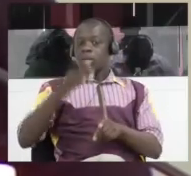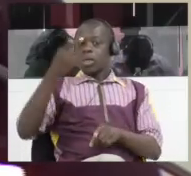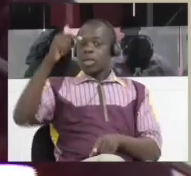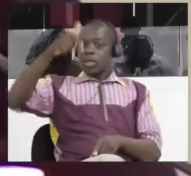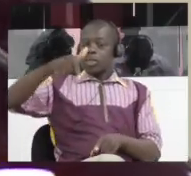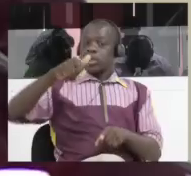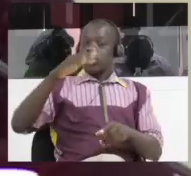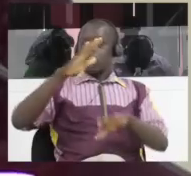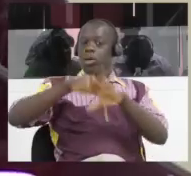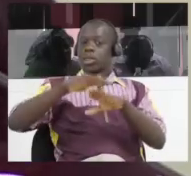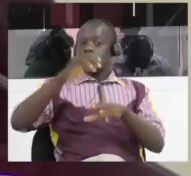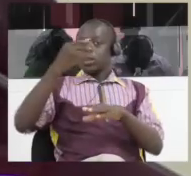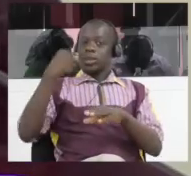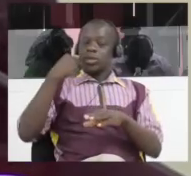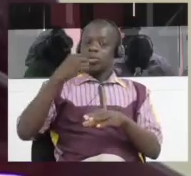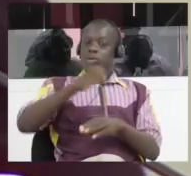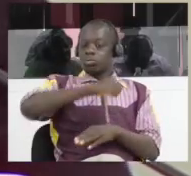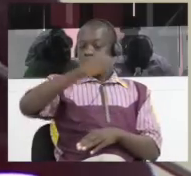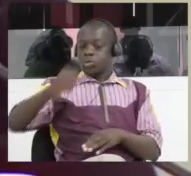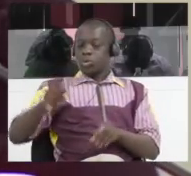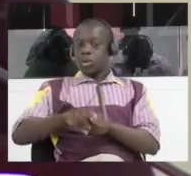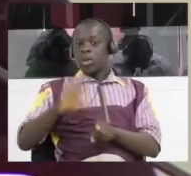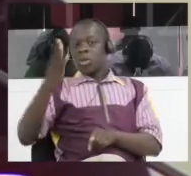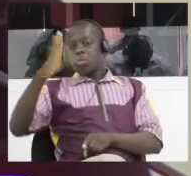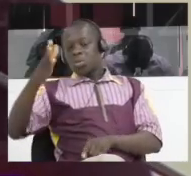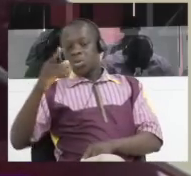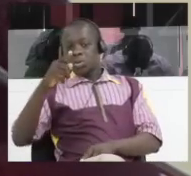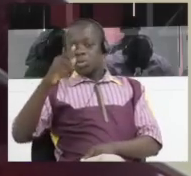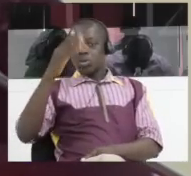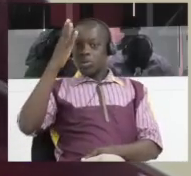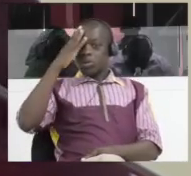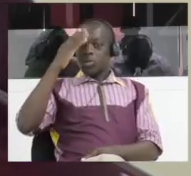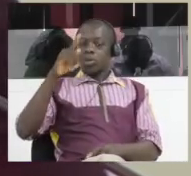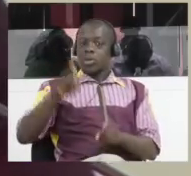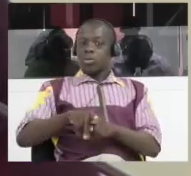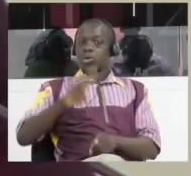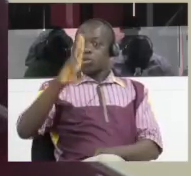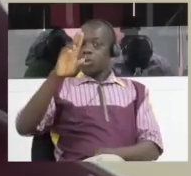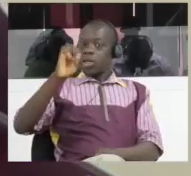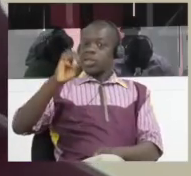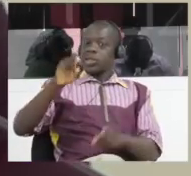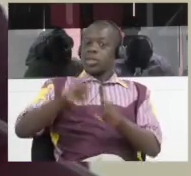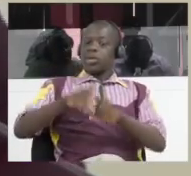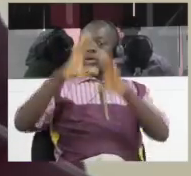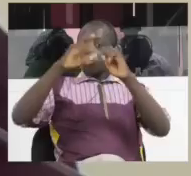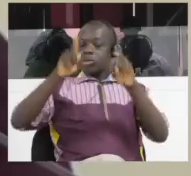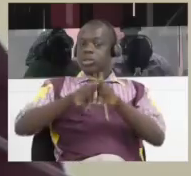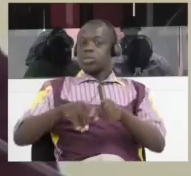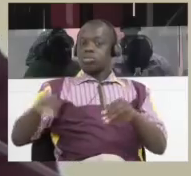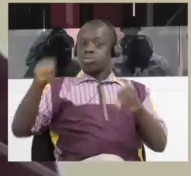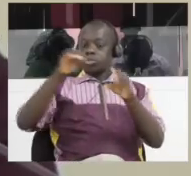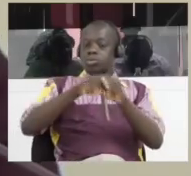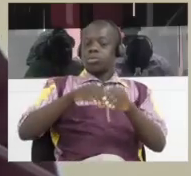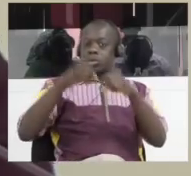Nigerians were on the day of the coup itself. Do you perhaps by any chance know where the U.S. officials were, those who were supposed to take part